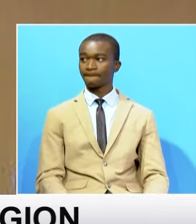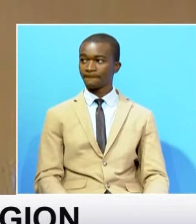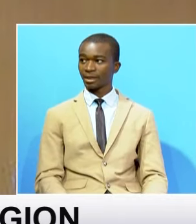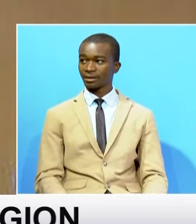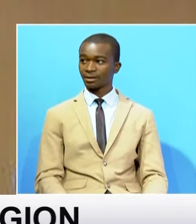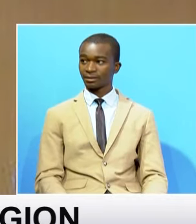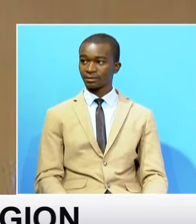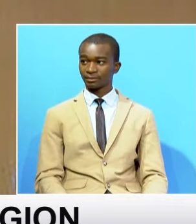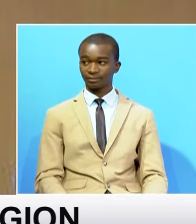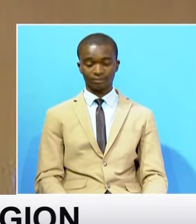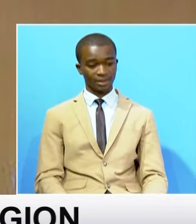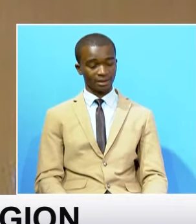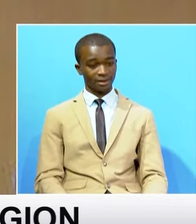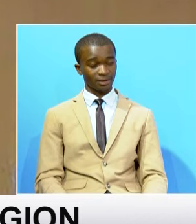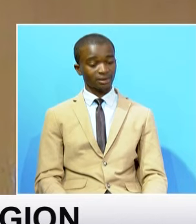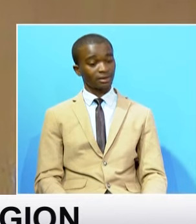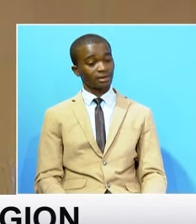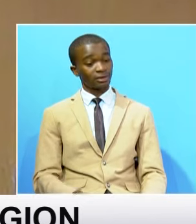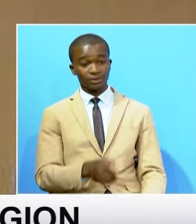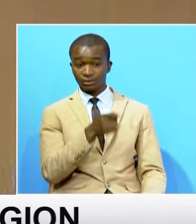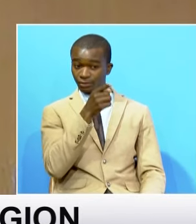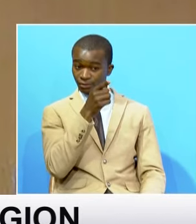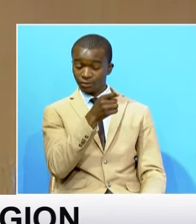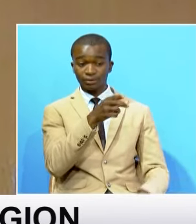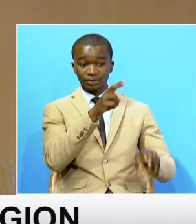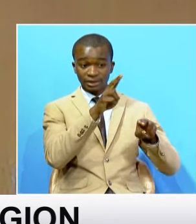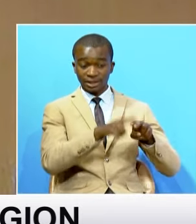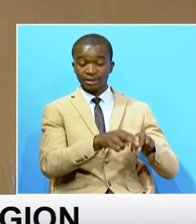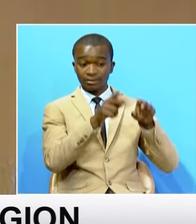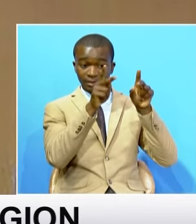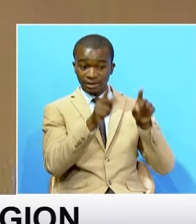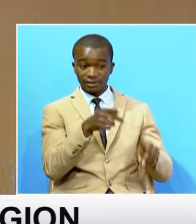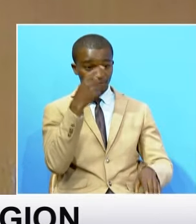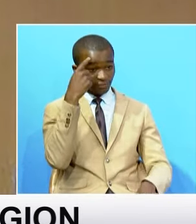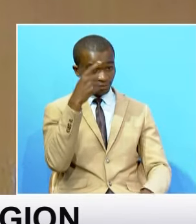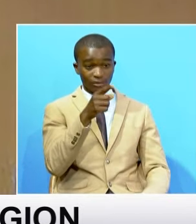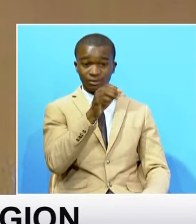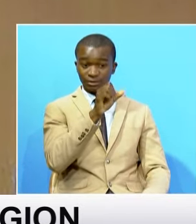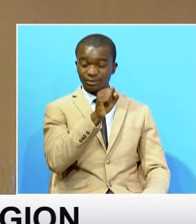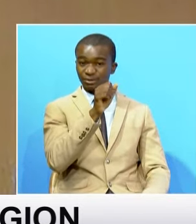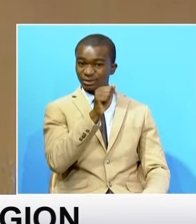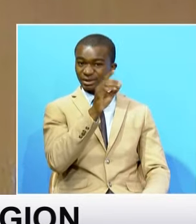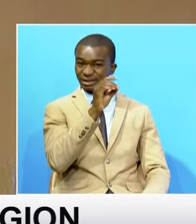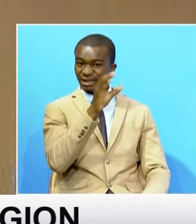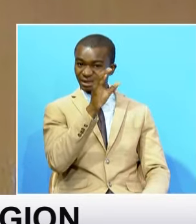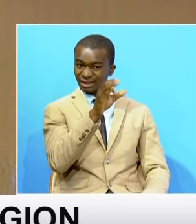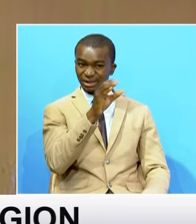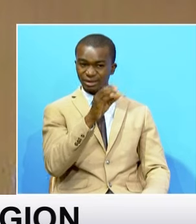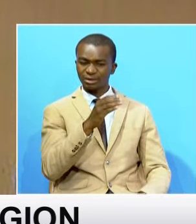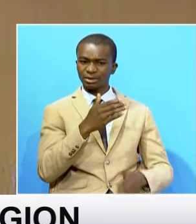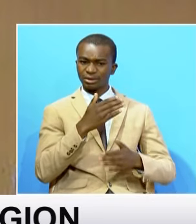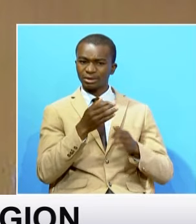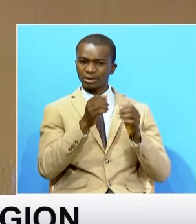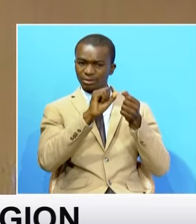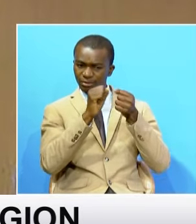of politics, defense, and security cooperation is coming to an end. Let me take this opportunity to express our